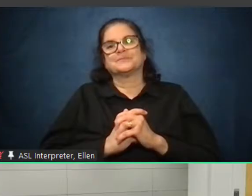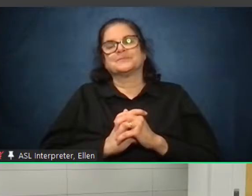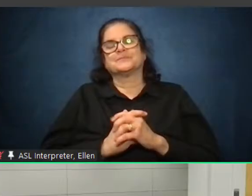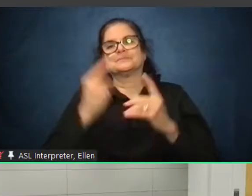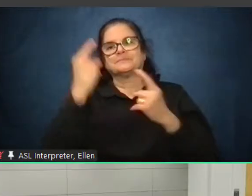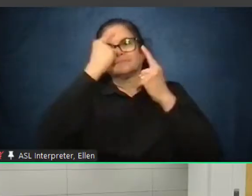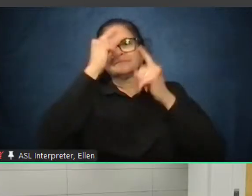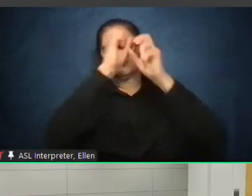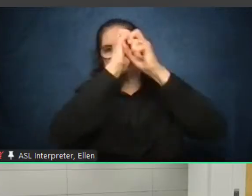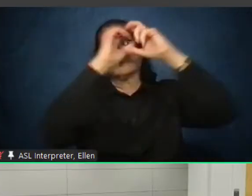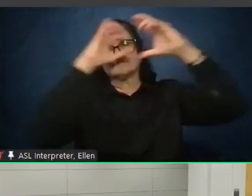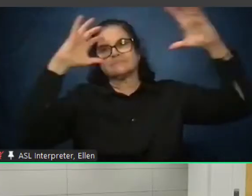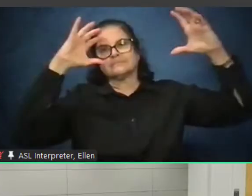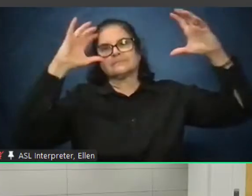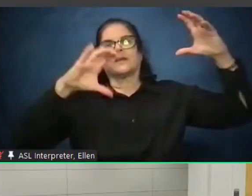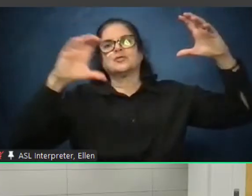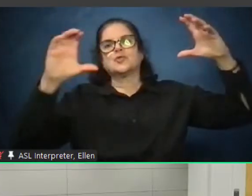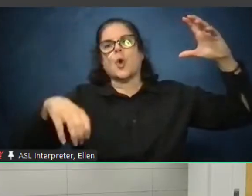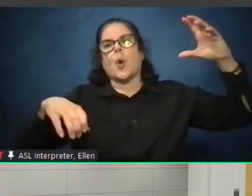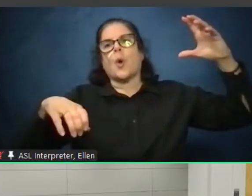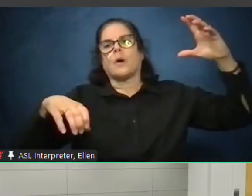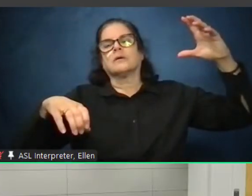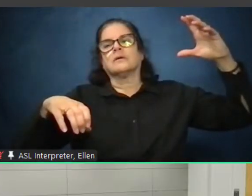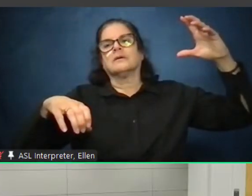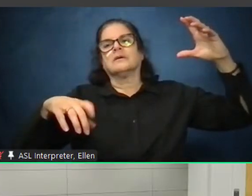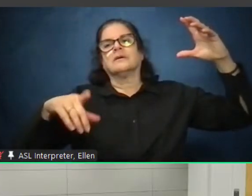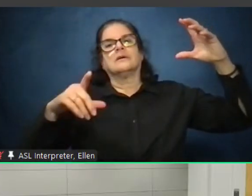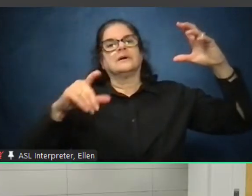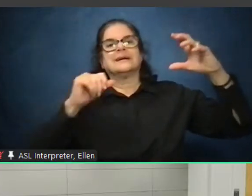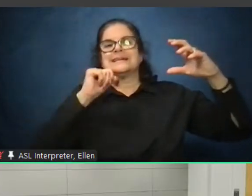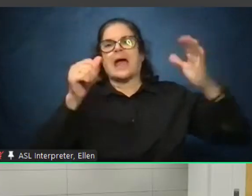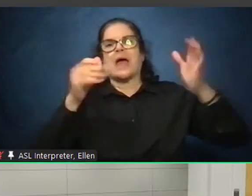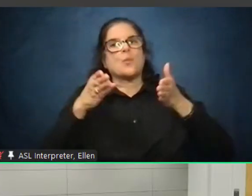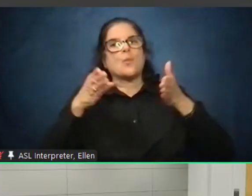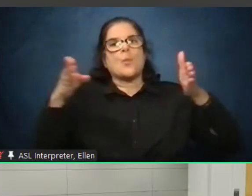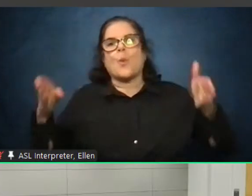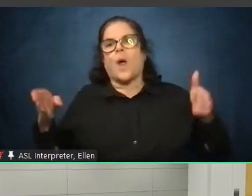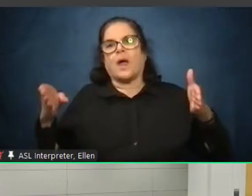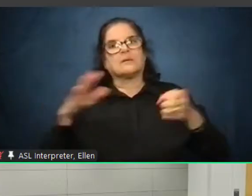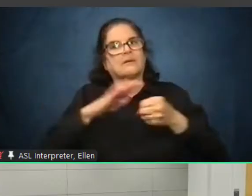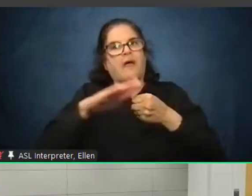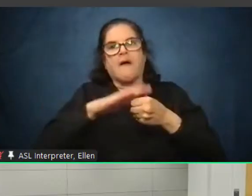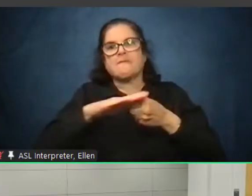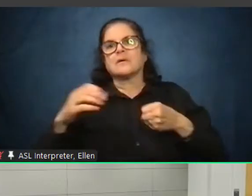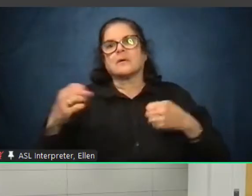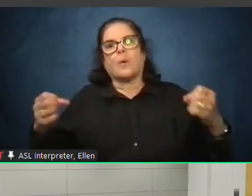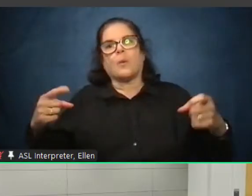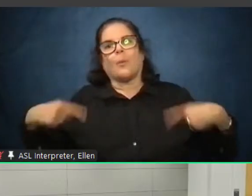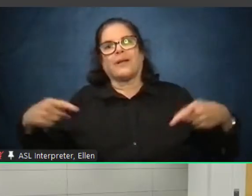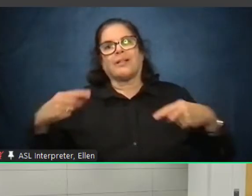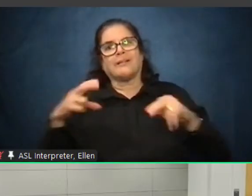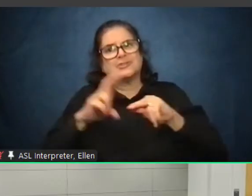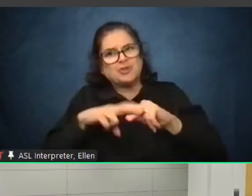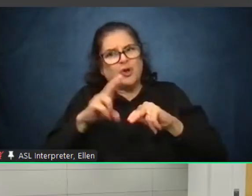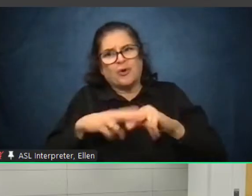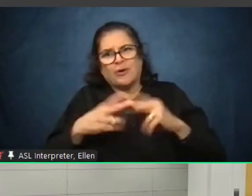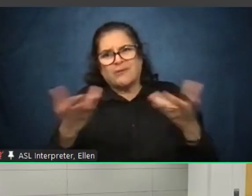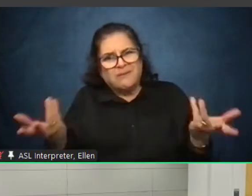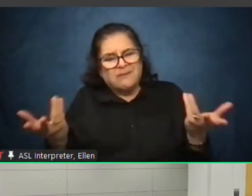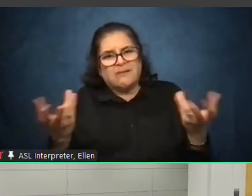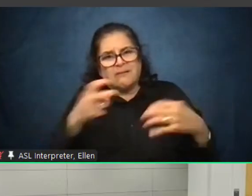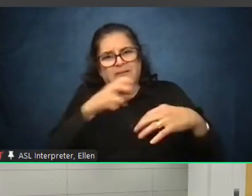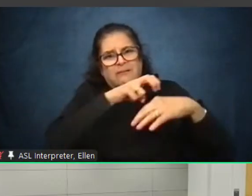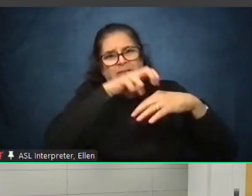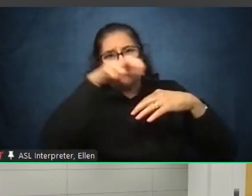Thinking about the Chicago one where it's not wide enough for a wheelchair to deploy. I mean, I'm wondering about